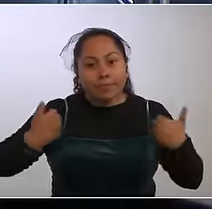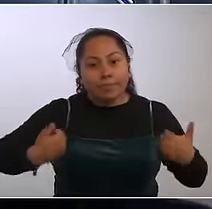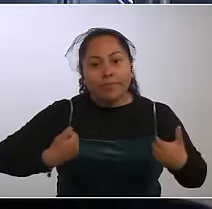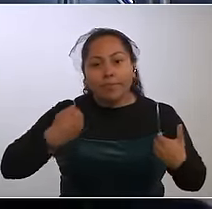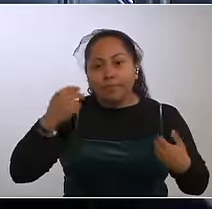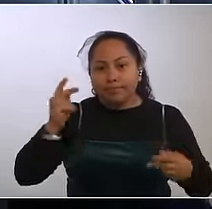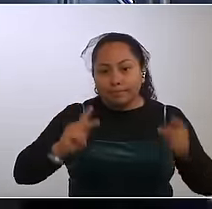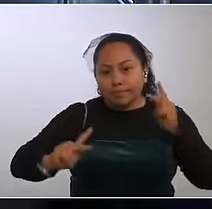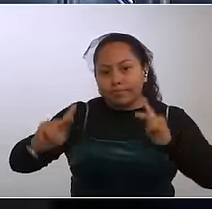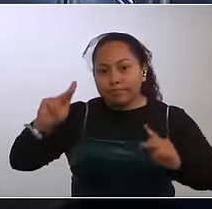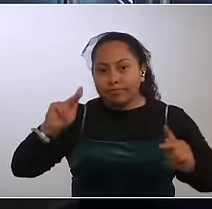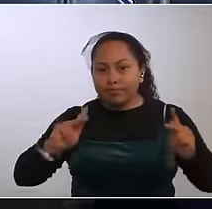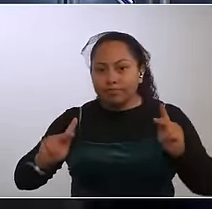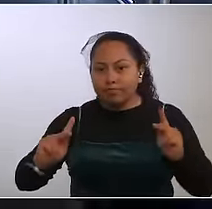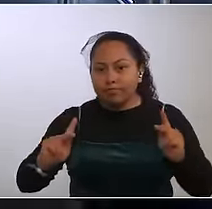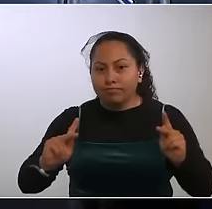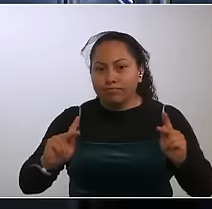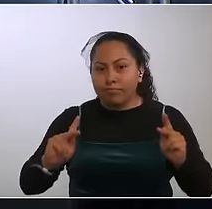thing.